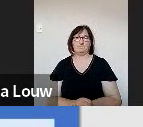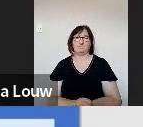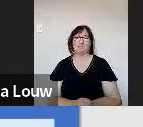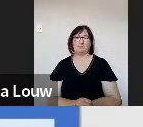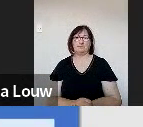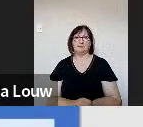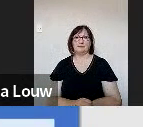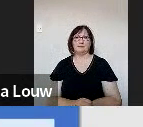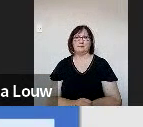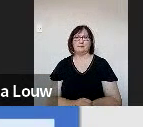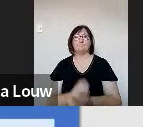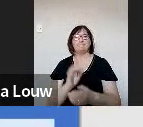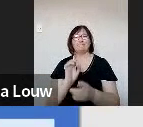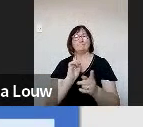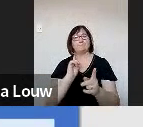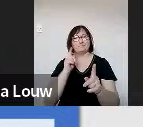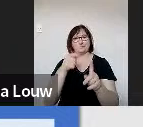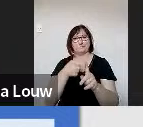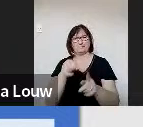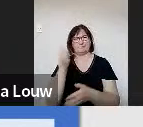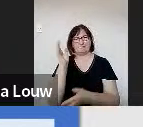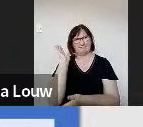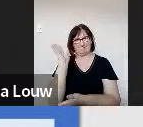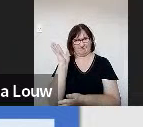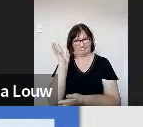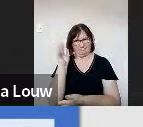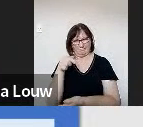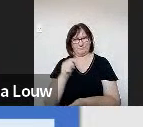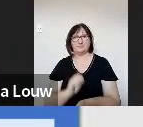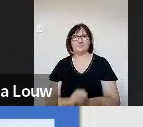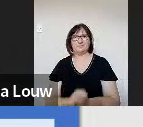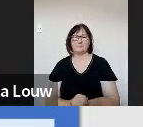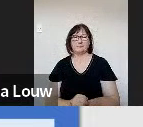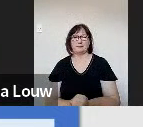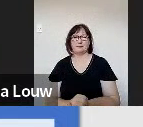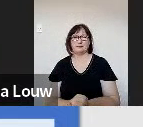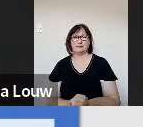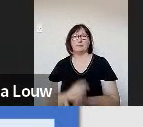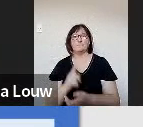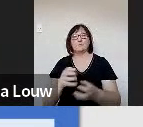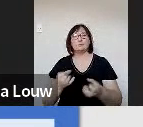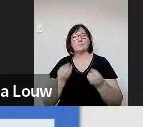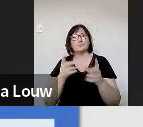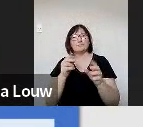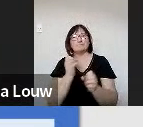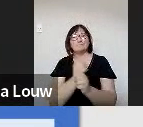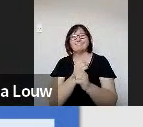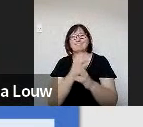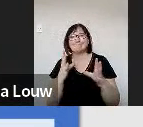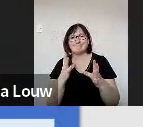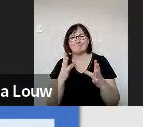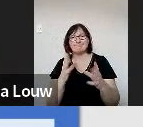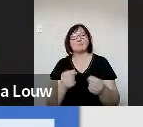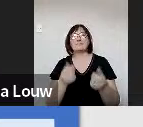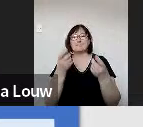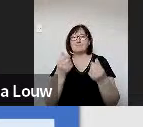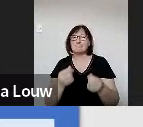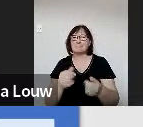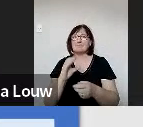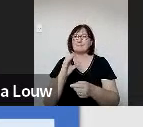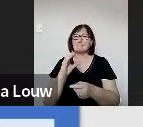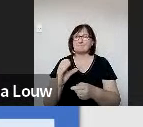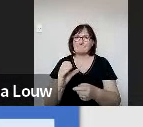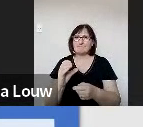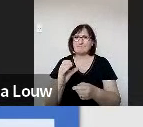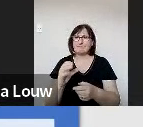The purpose of this presentation, ladies and gentlemen, is to provide clarity on tariff determination procedures, as well